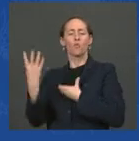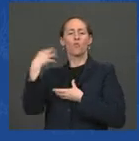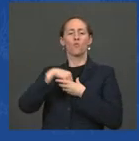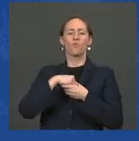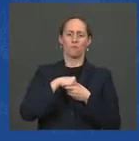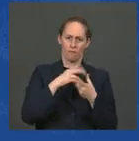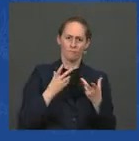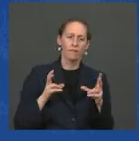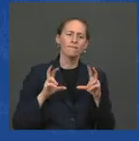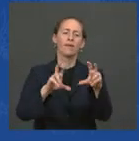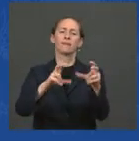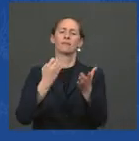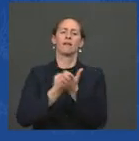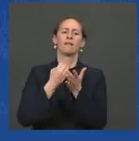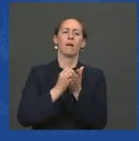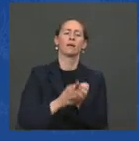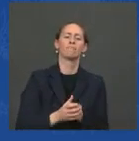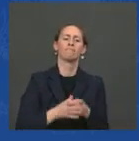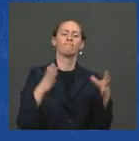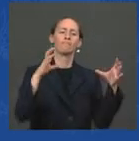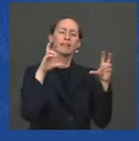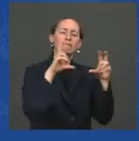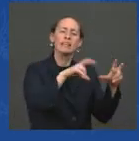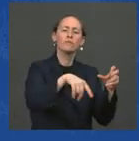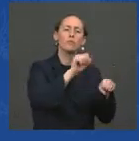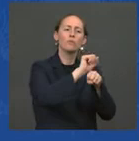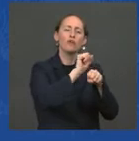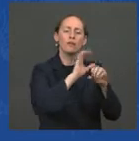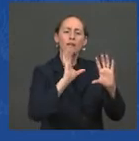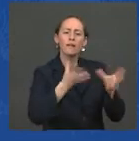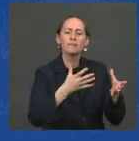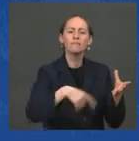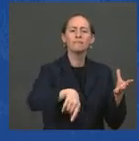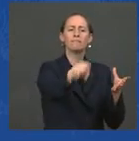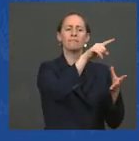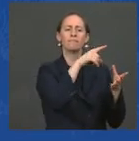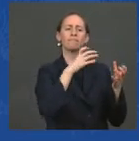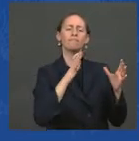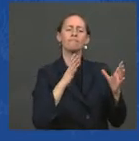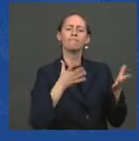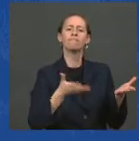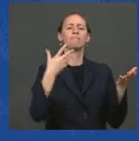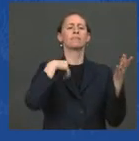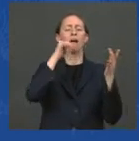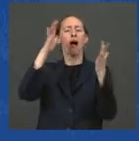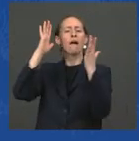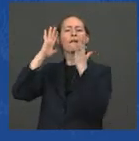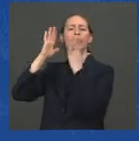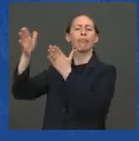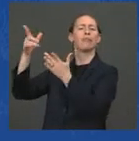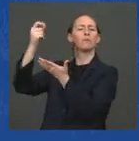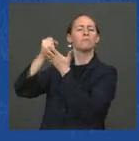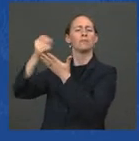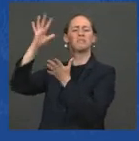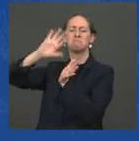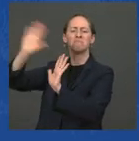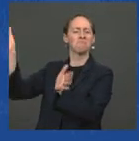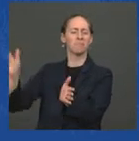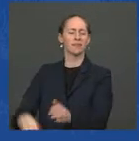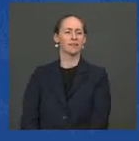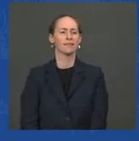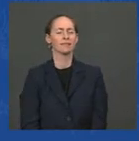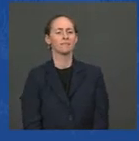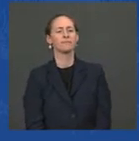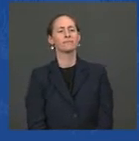to build the economy from the ground up and the middle out, not from the top down. I've never known a time when the middle class has done well, the wealthy haven't